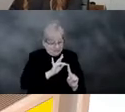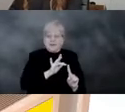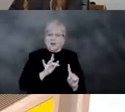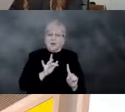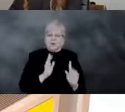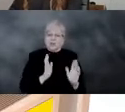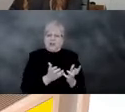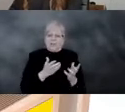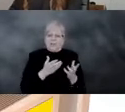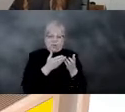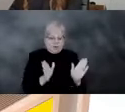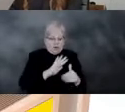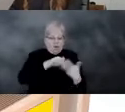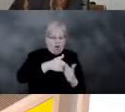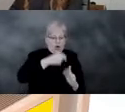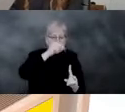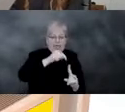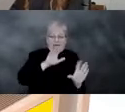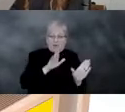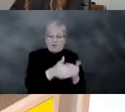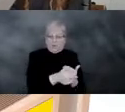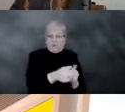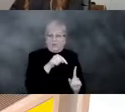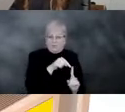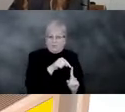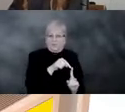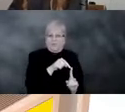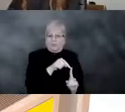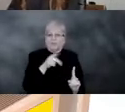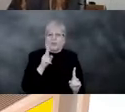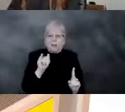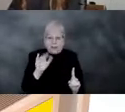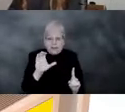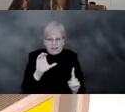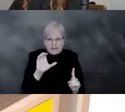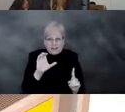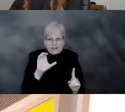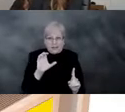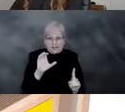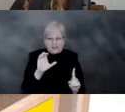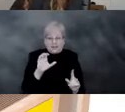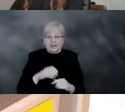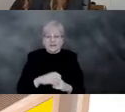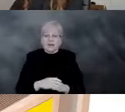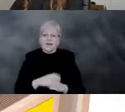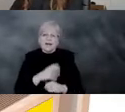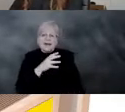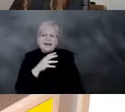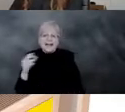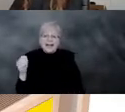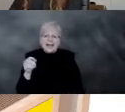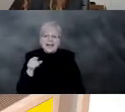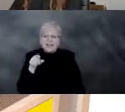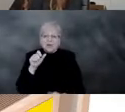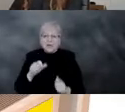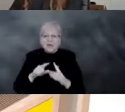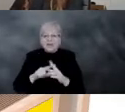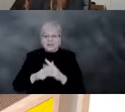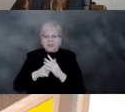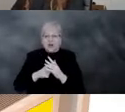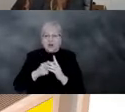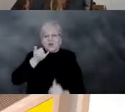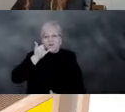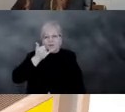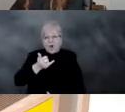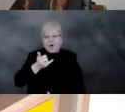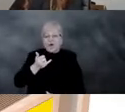So anything shared in this window is public. You do also have the option of starting phone calls and video calls